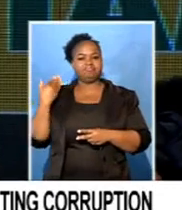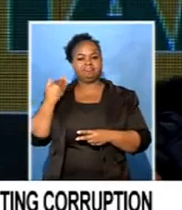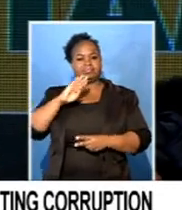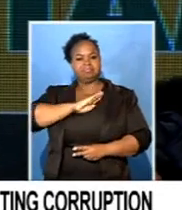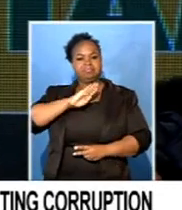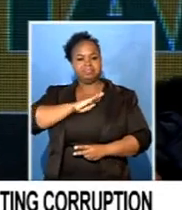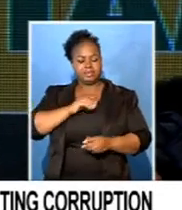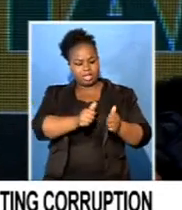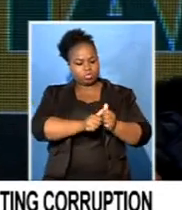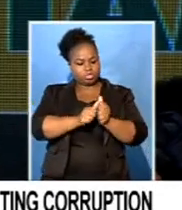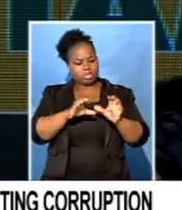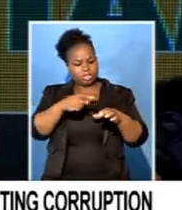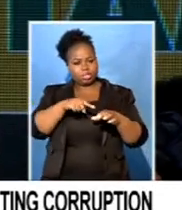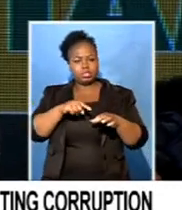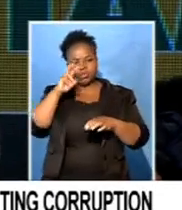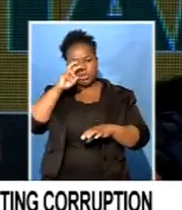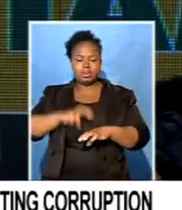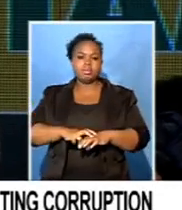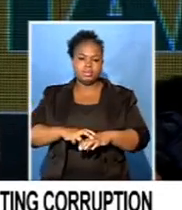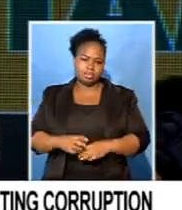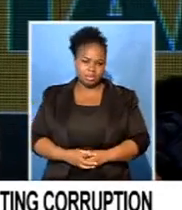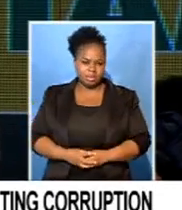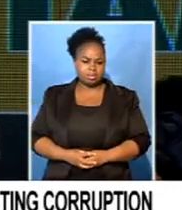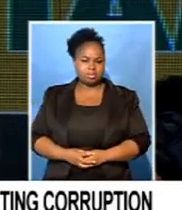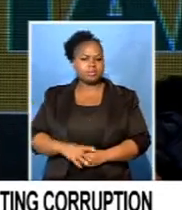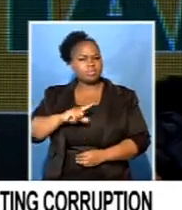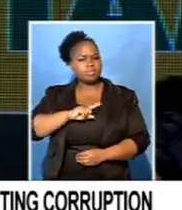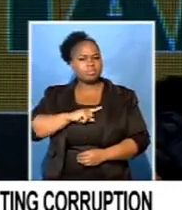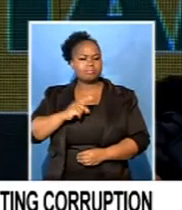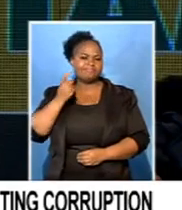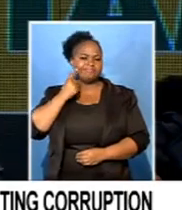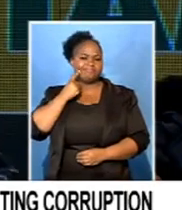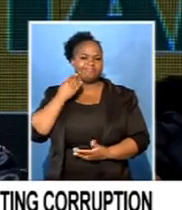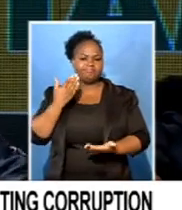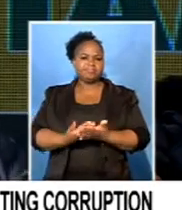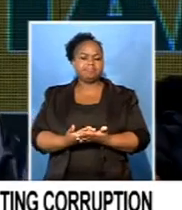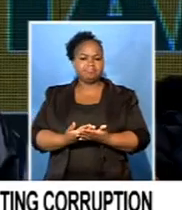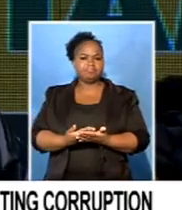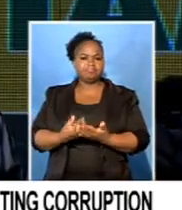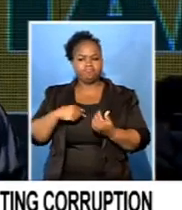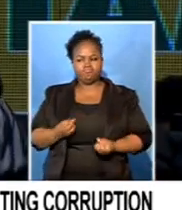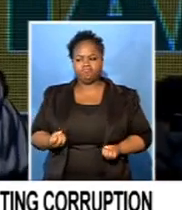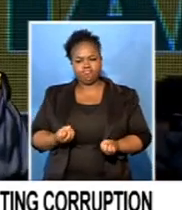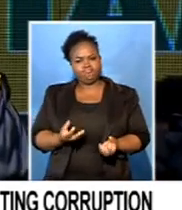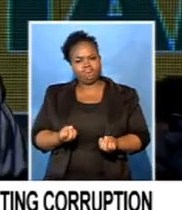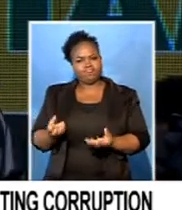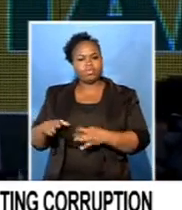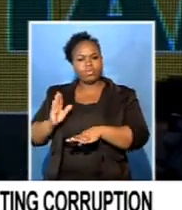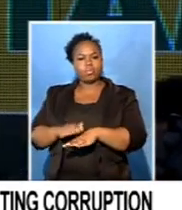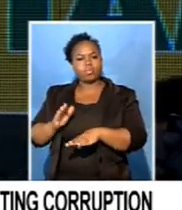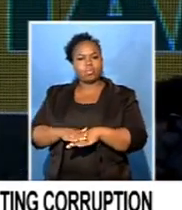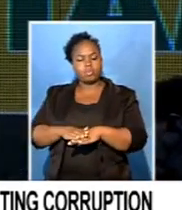in order to provide a platform for more veterans and